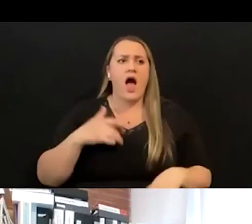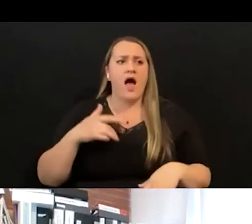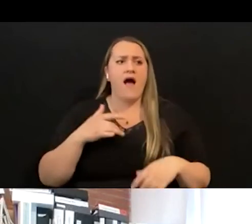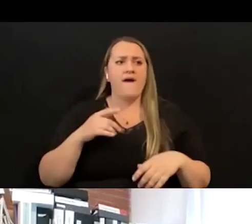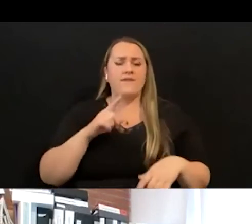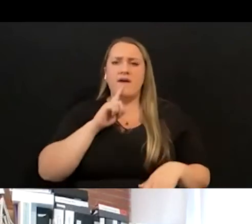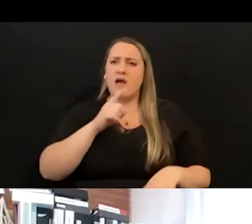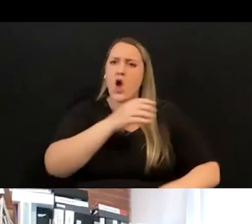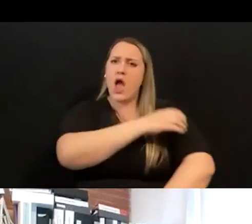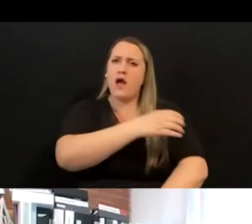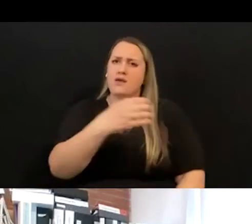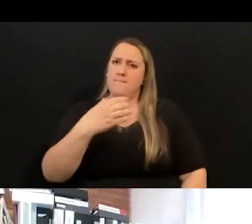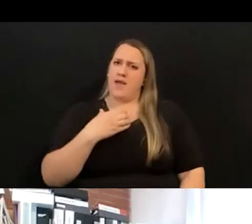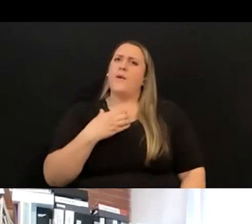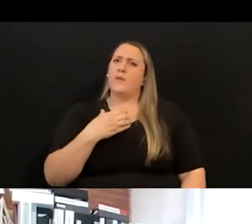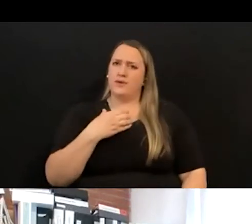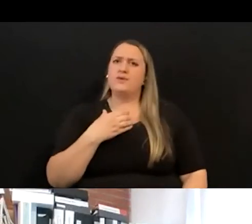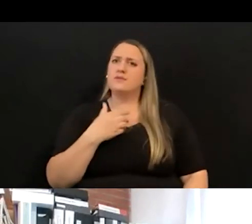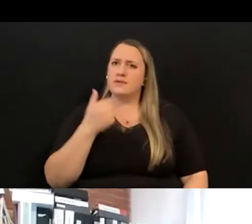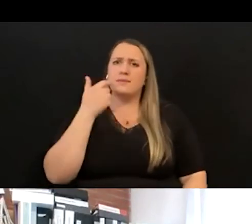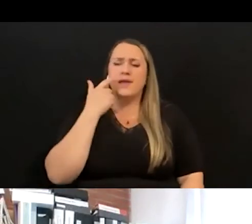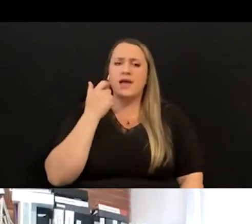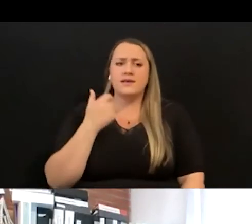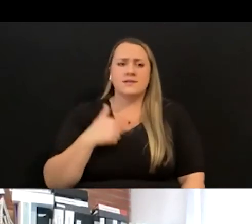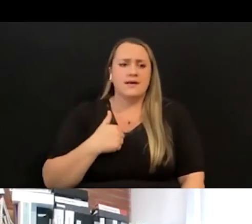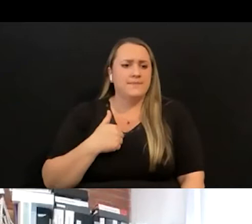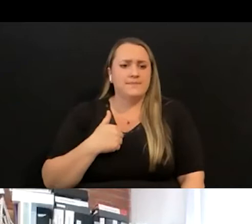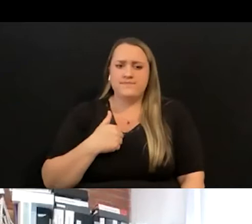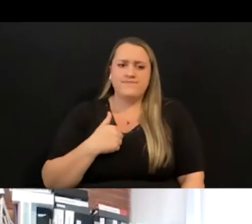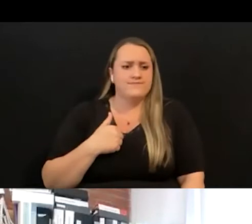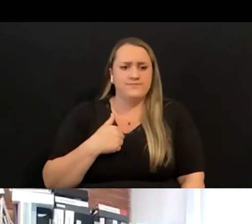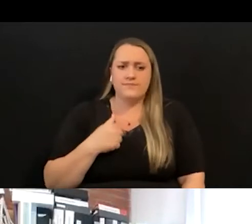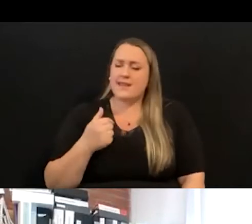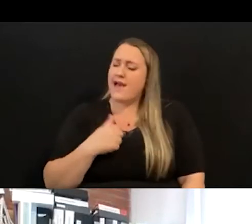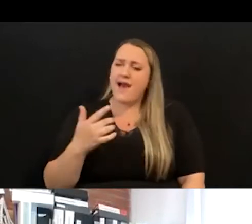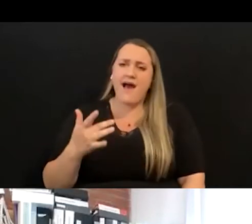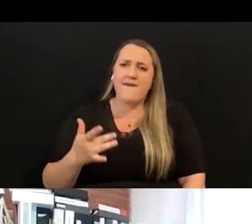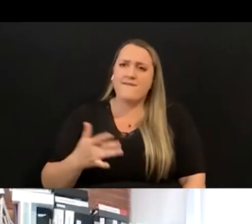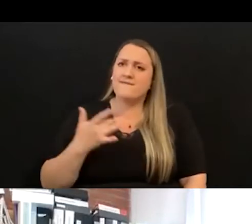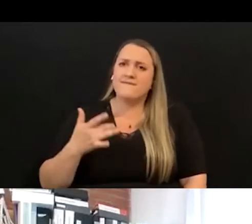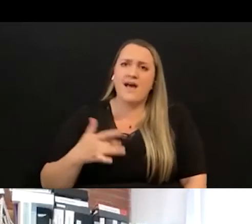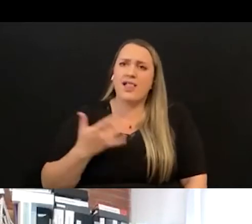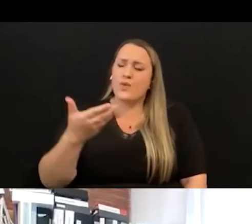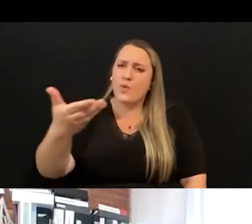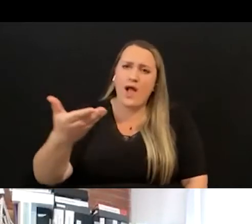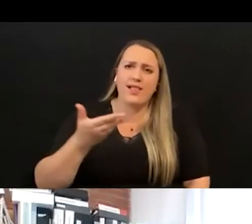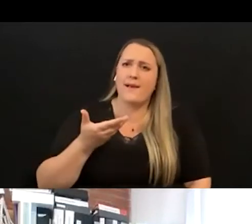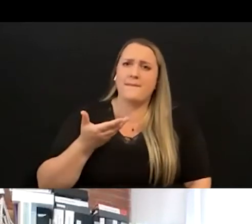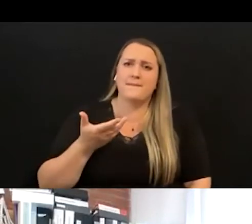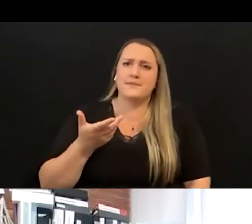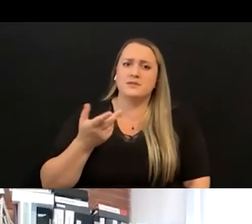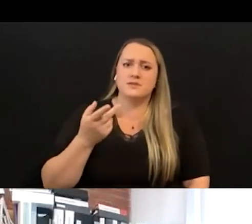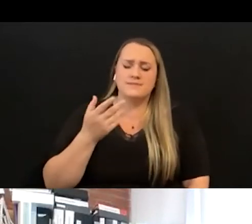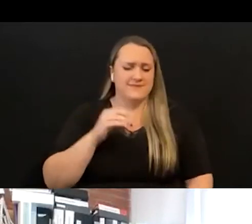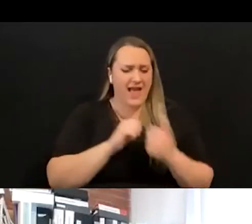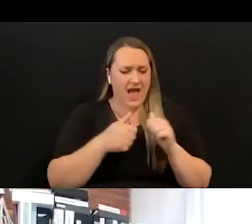because I felt welcome to see the, how do I put this? This is